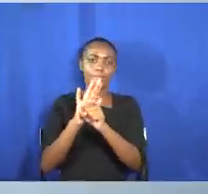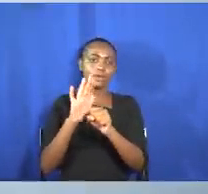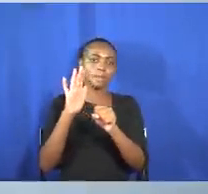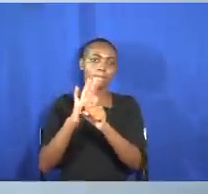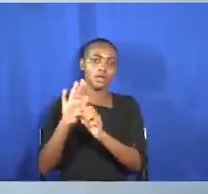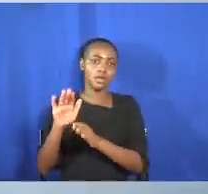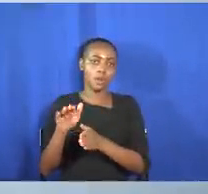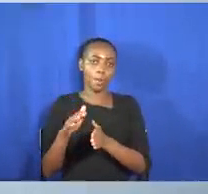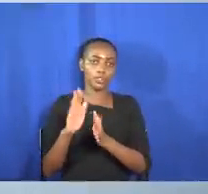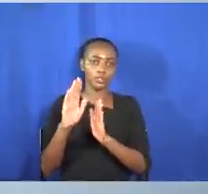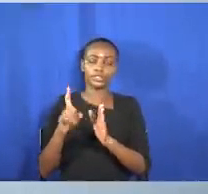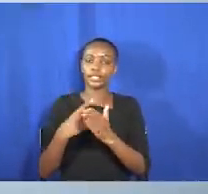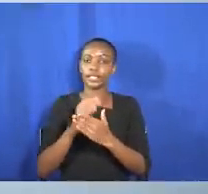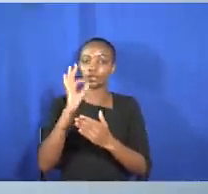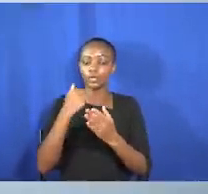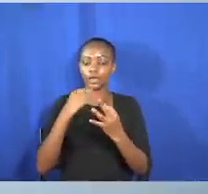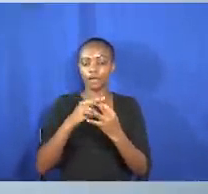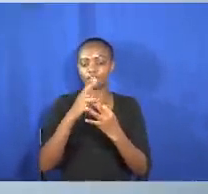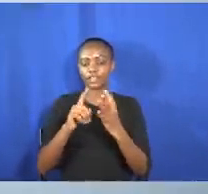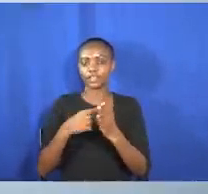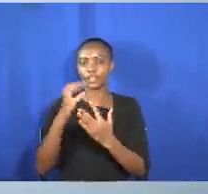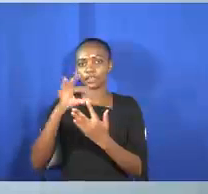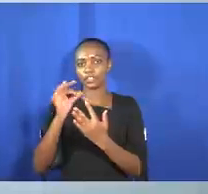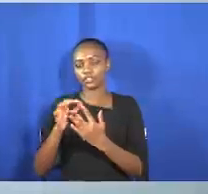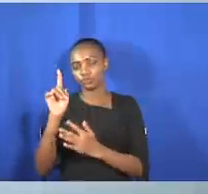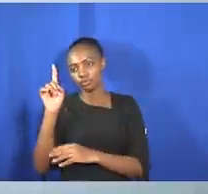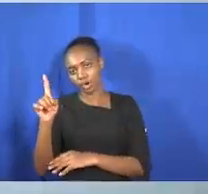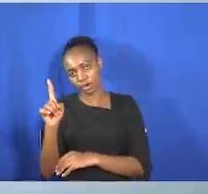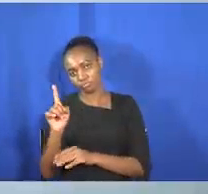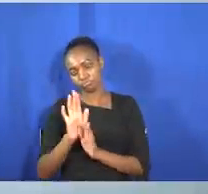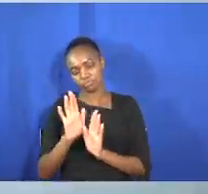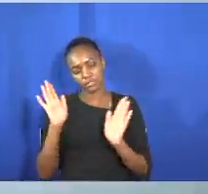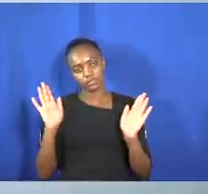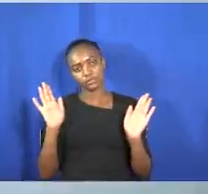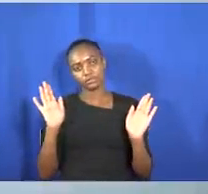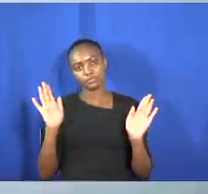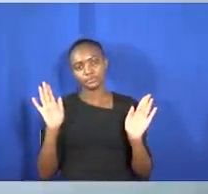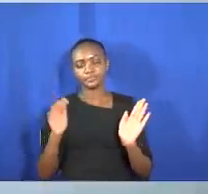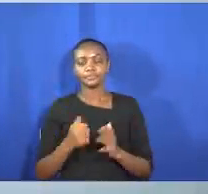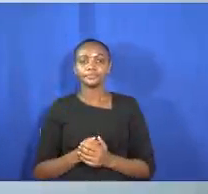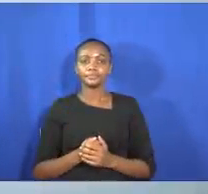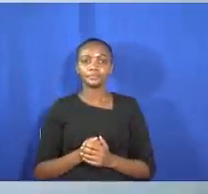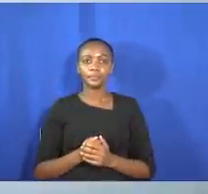area. So again, they will take the 3 common areas, then they choose one option from that.